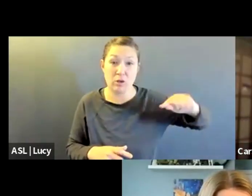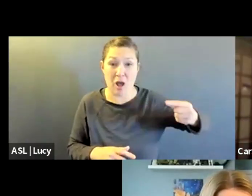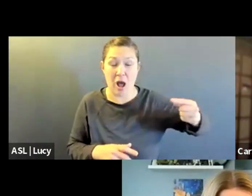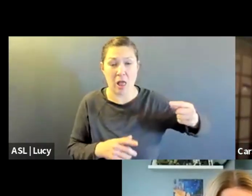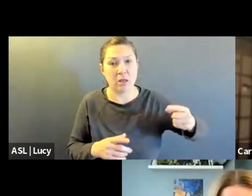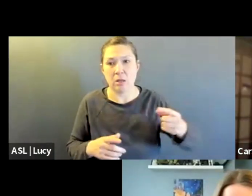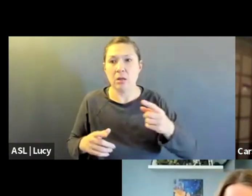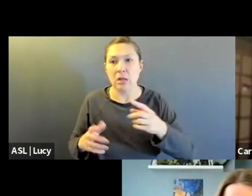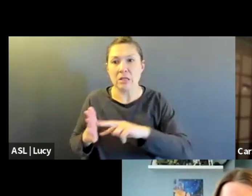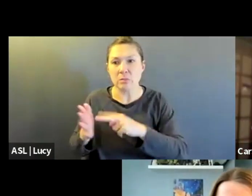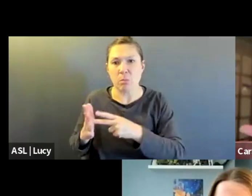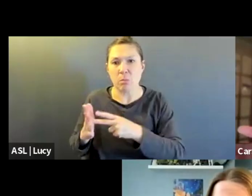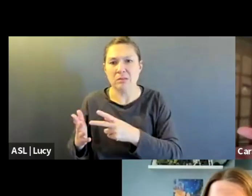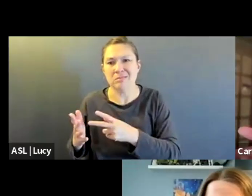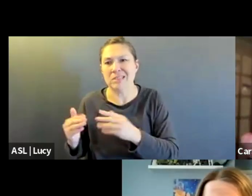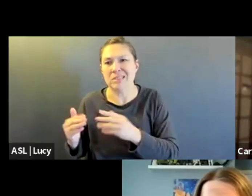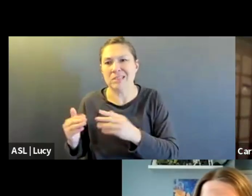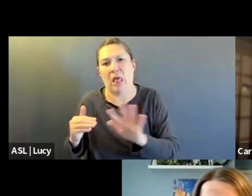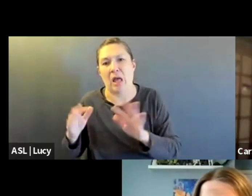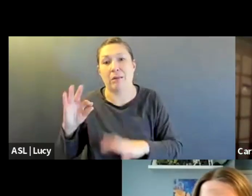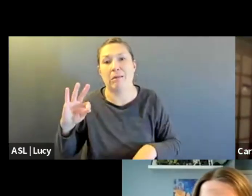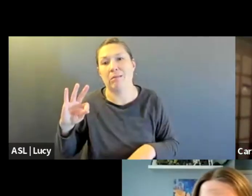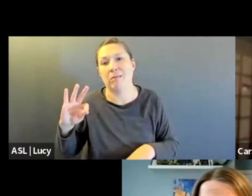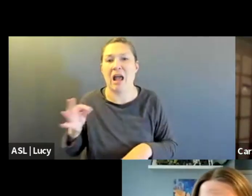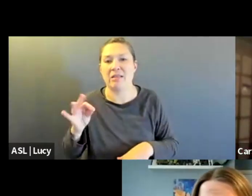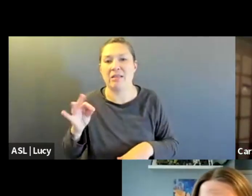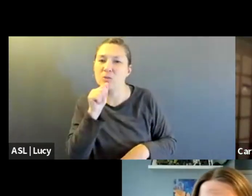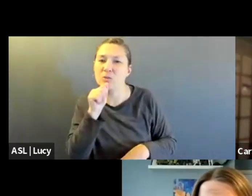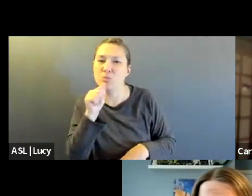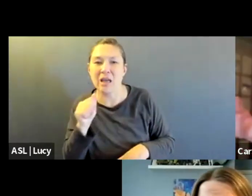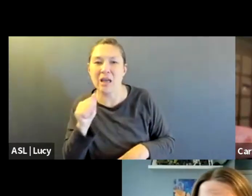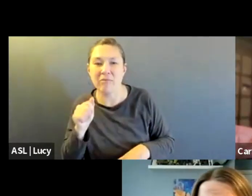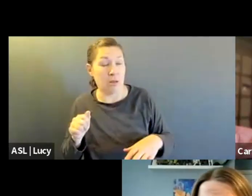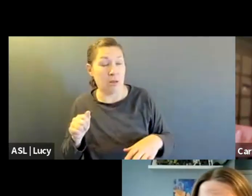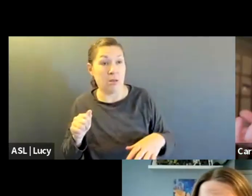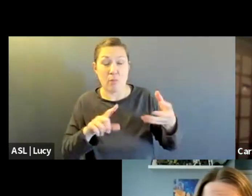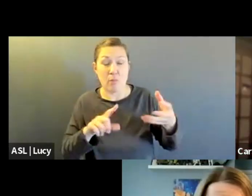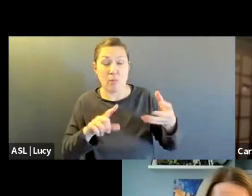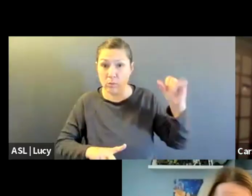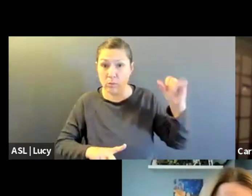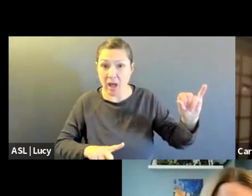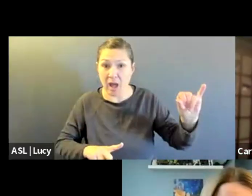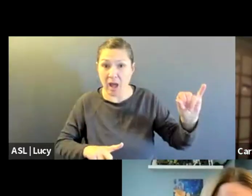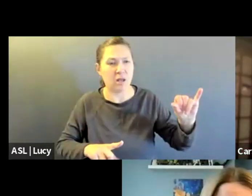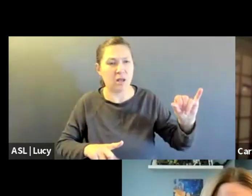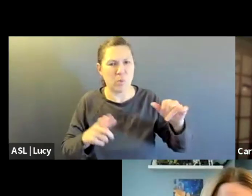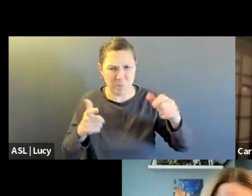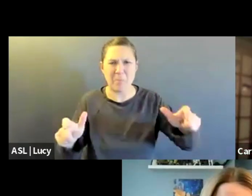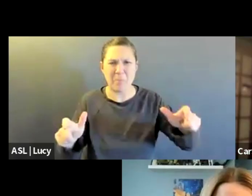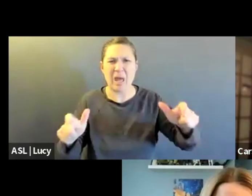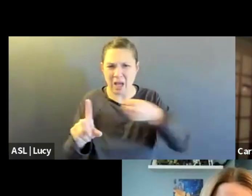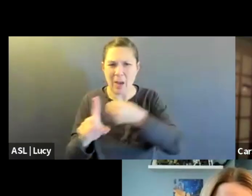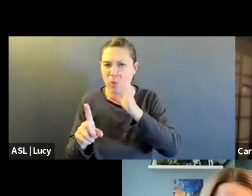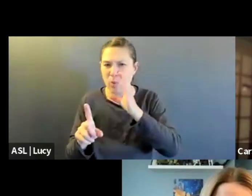to get rid of the social impact, but it's also to get rid of the economic impact. And oftentimes, NEA